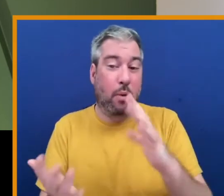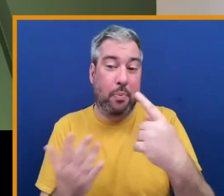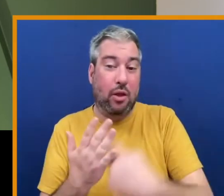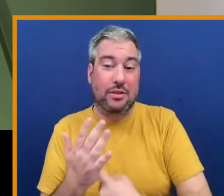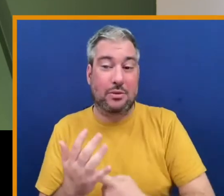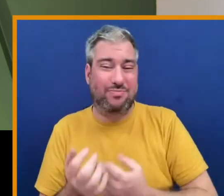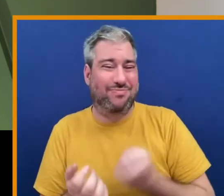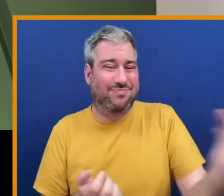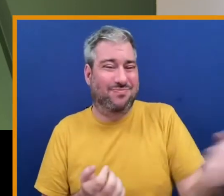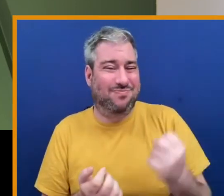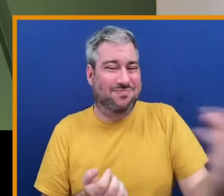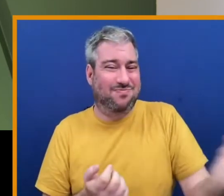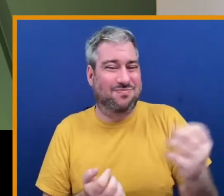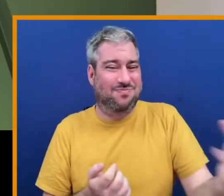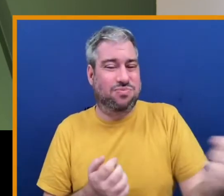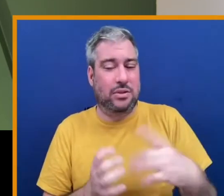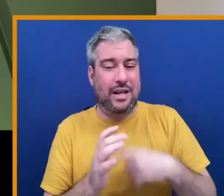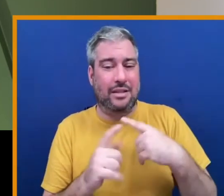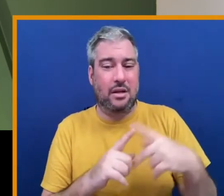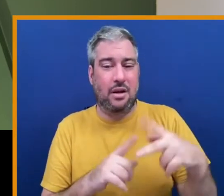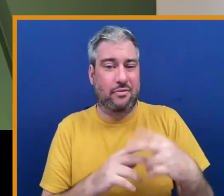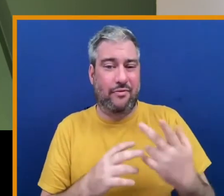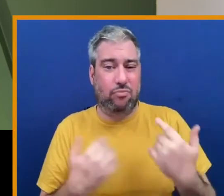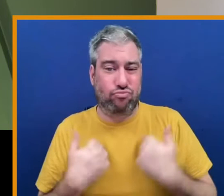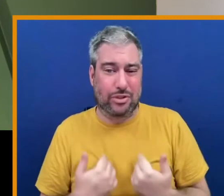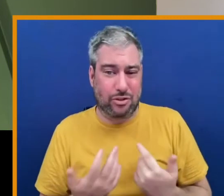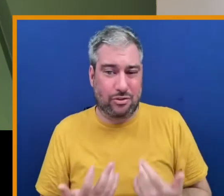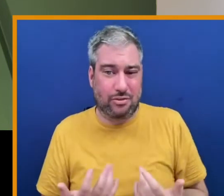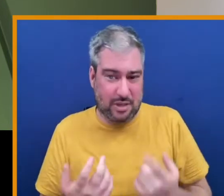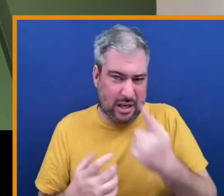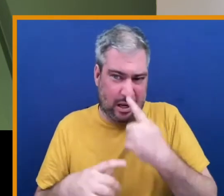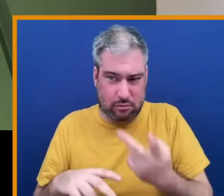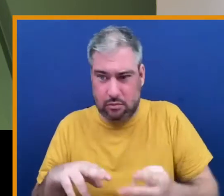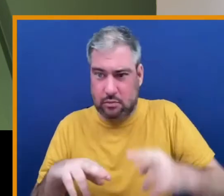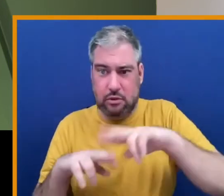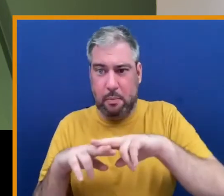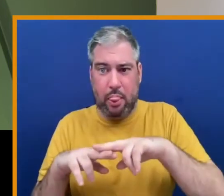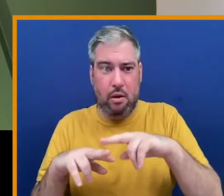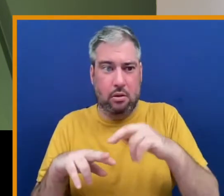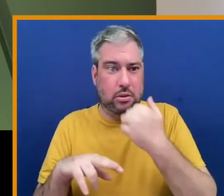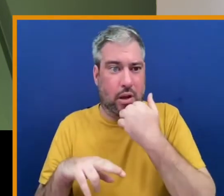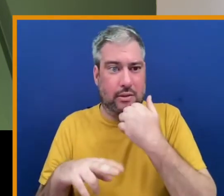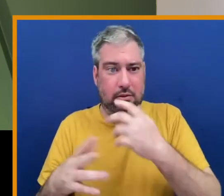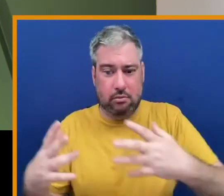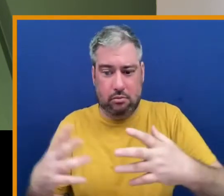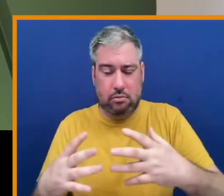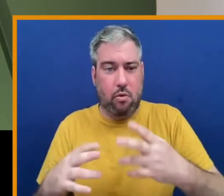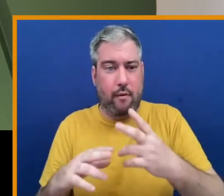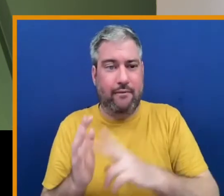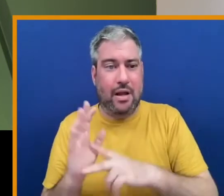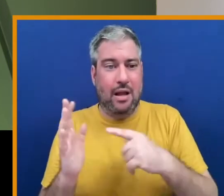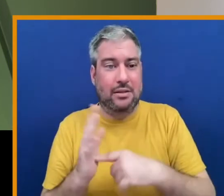could easily double the size of our VAT cut instead, which would do far more for the poorest and for the struggling middle than